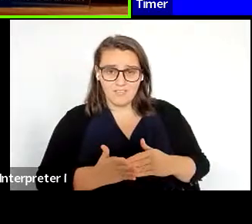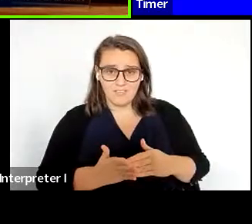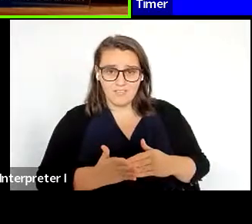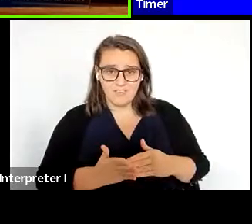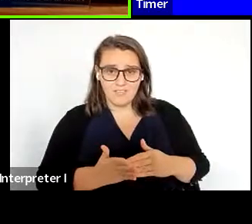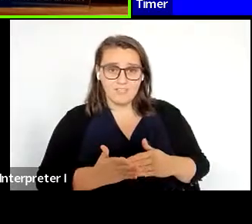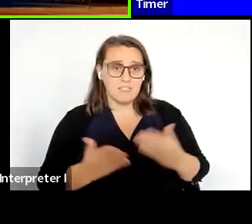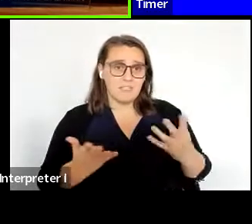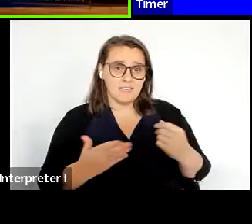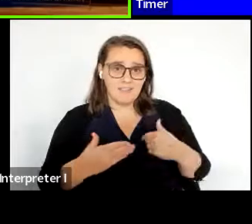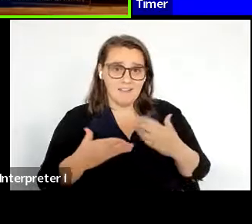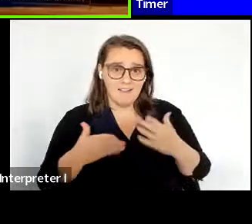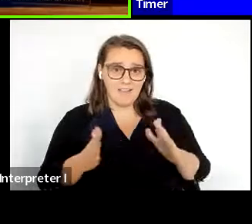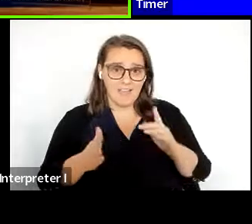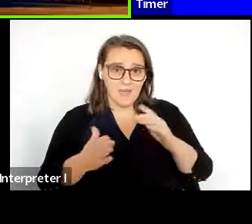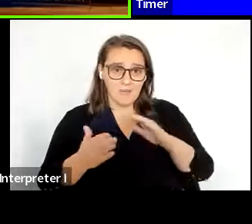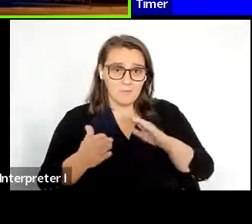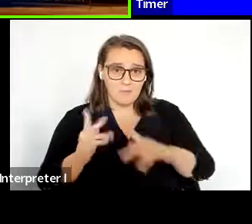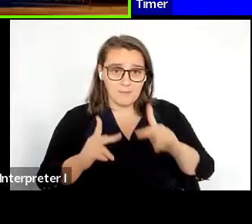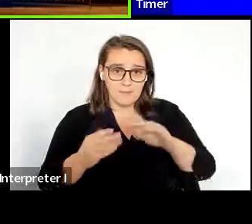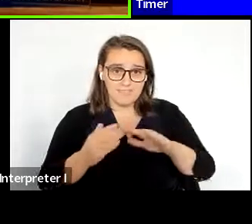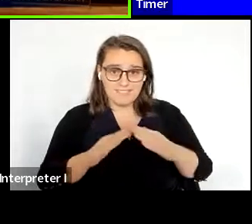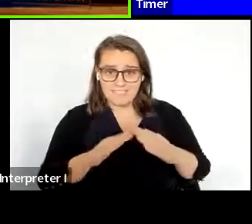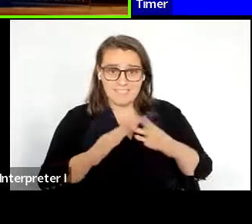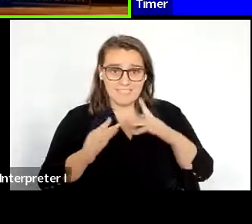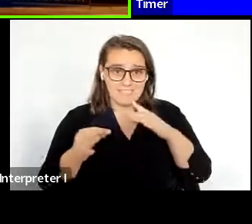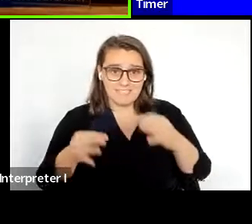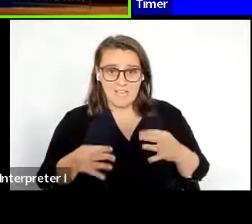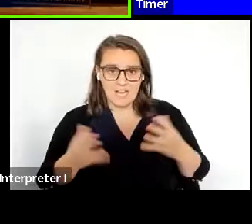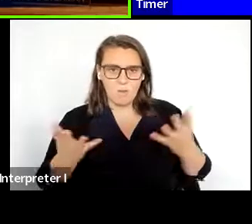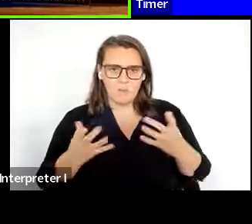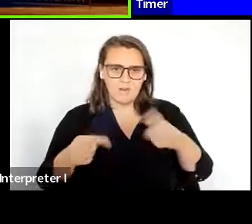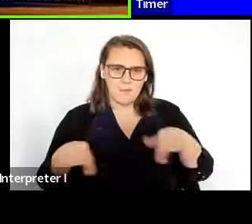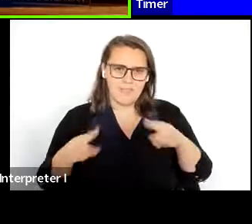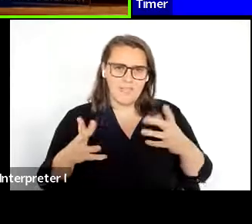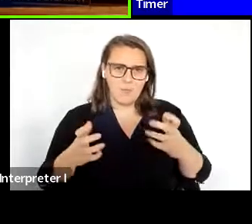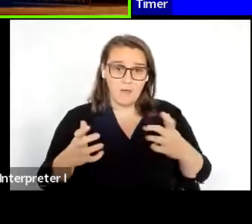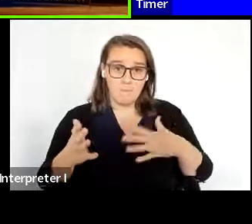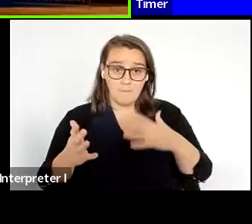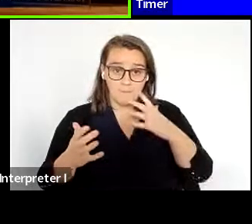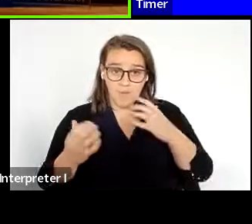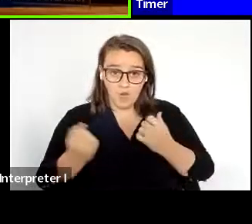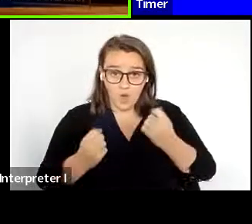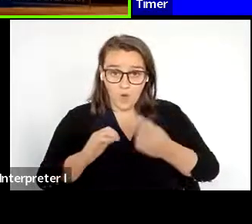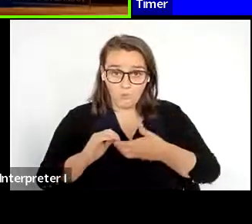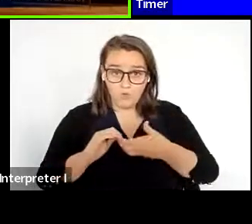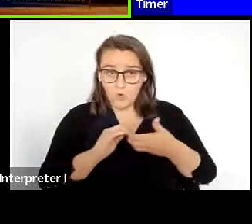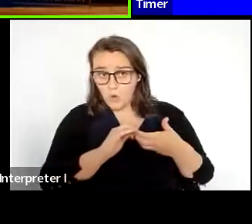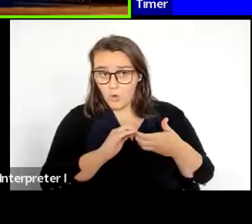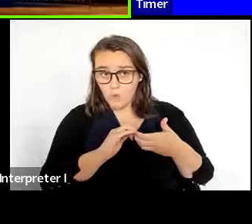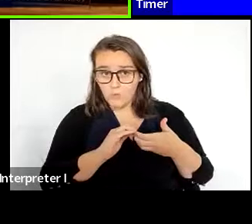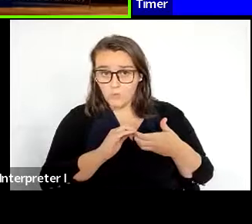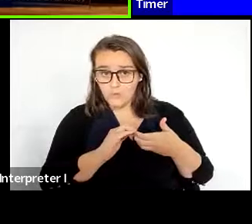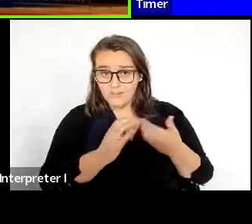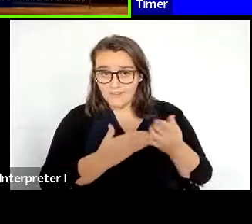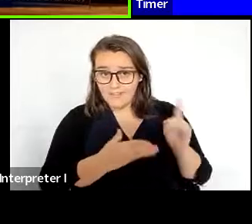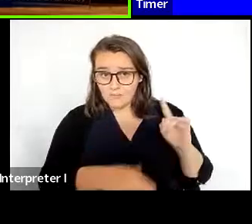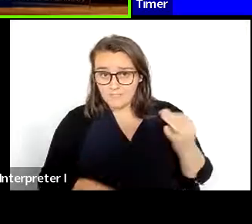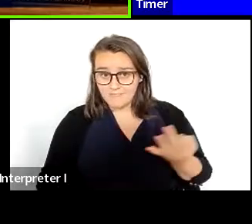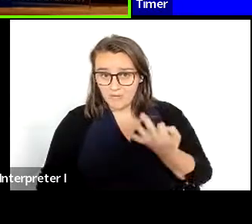so there's nowhere to park, right? My car was towed last Friday,